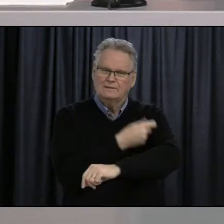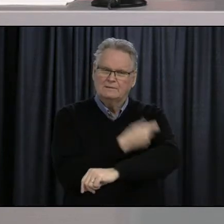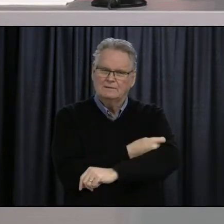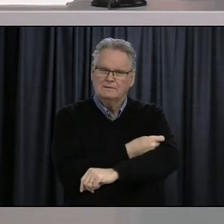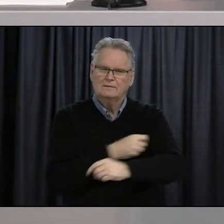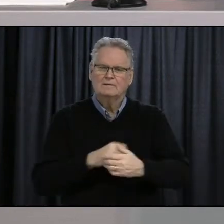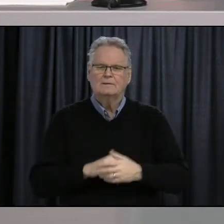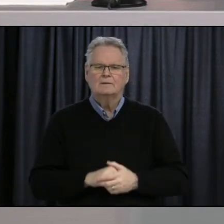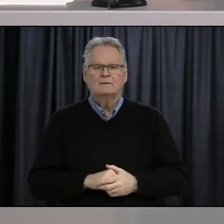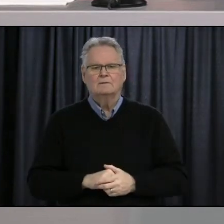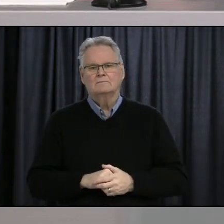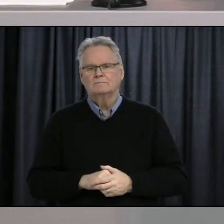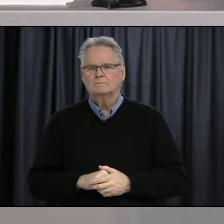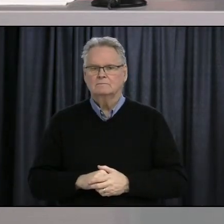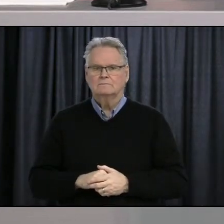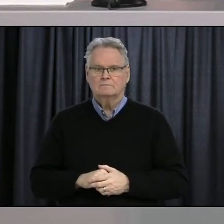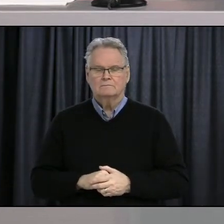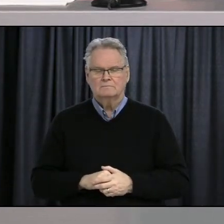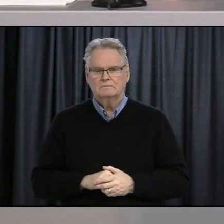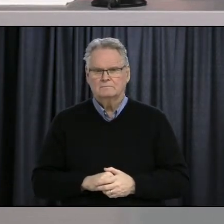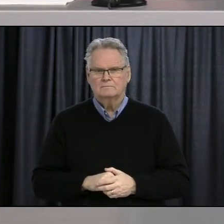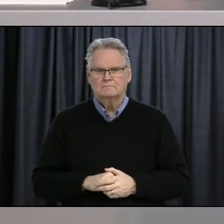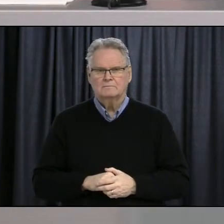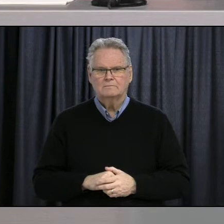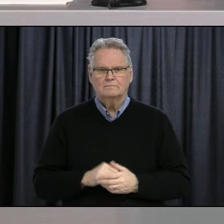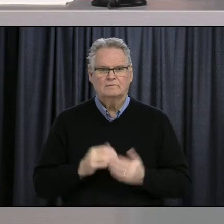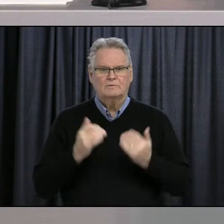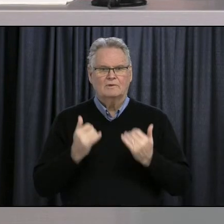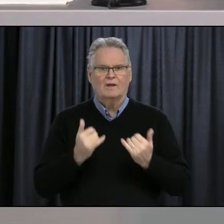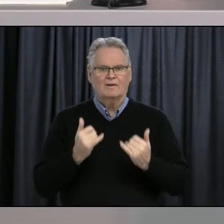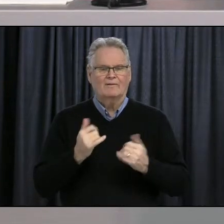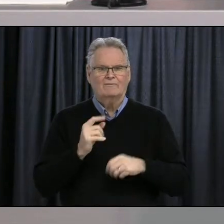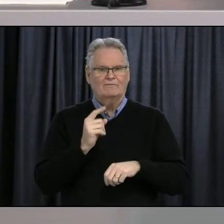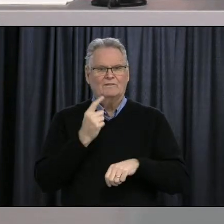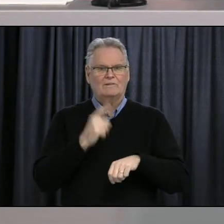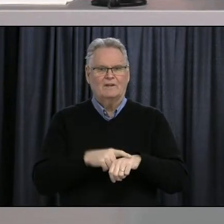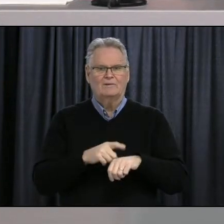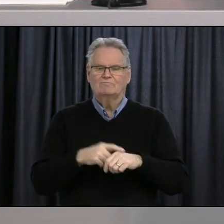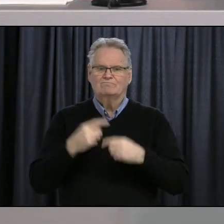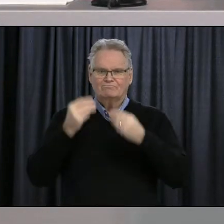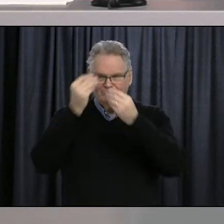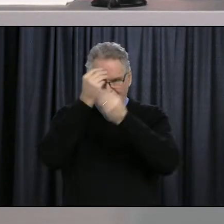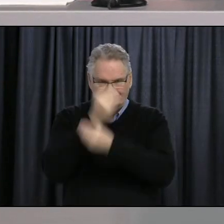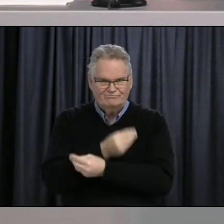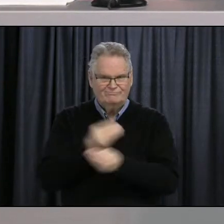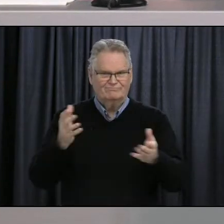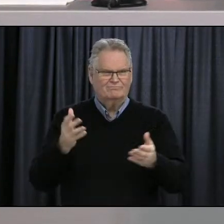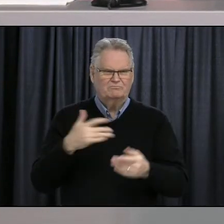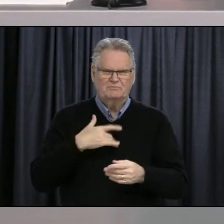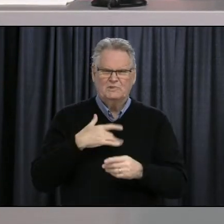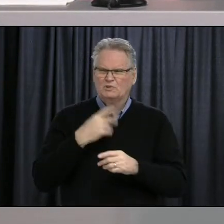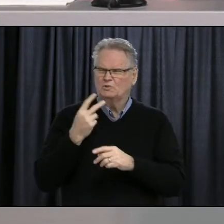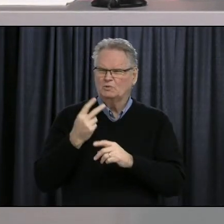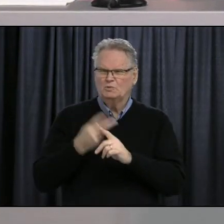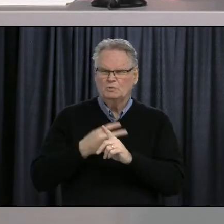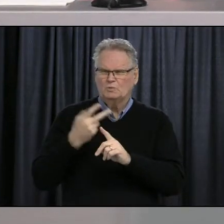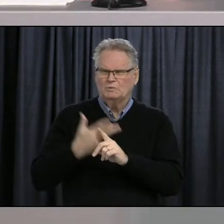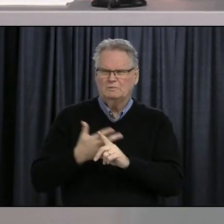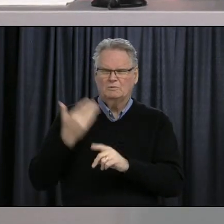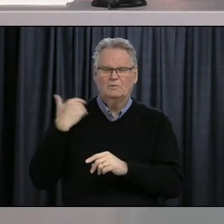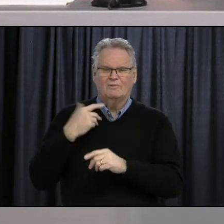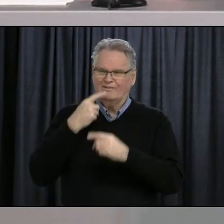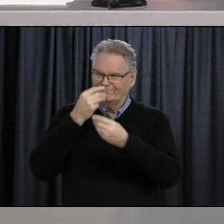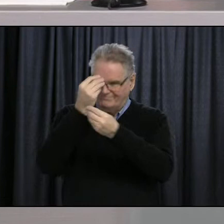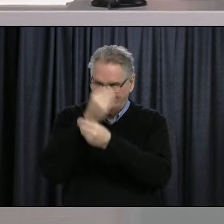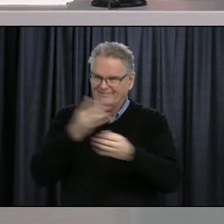identify approximately how many people would qualify under the frontline healthcare and congregate living